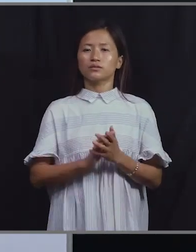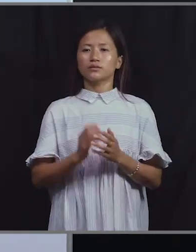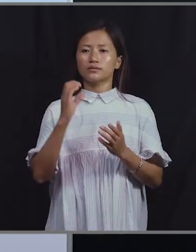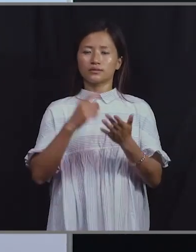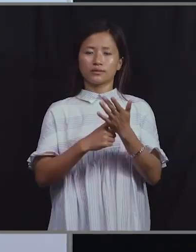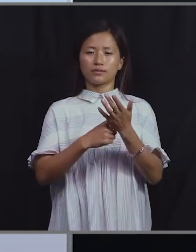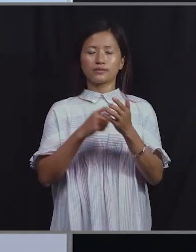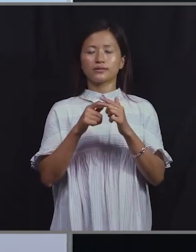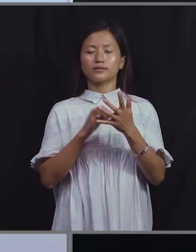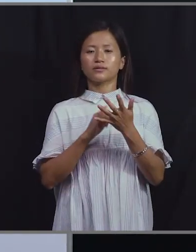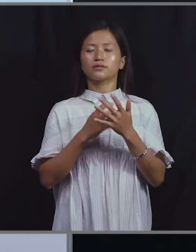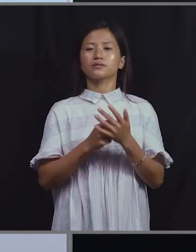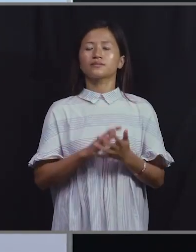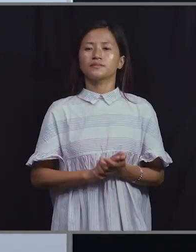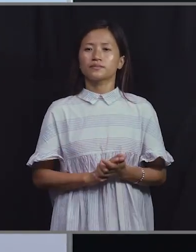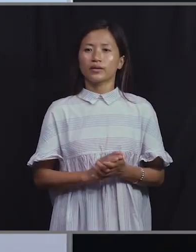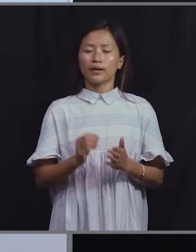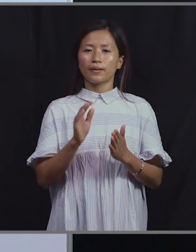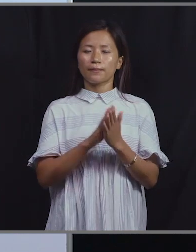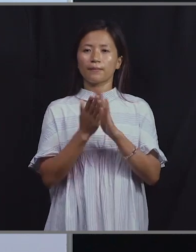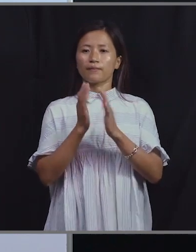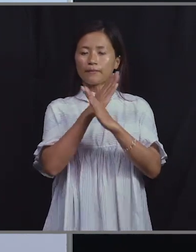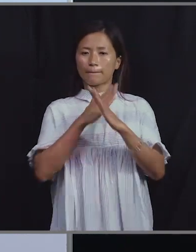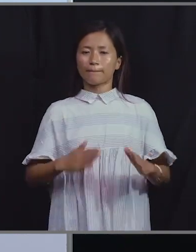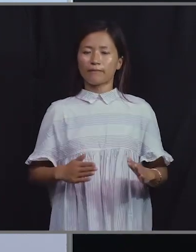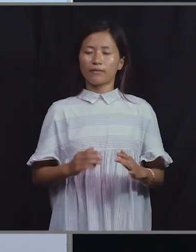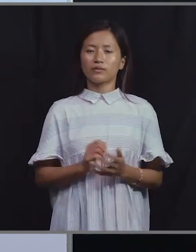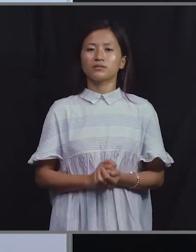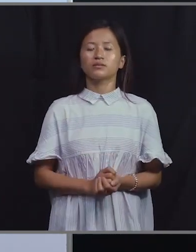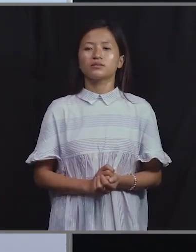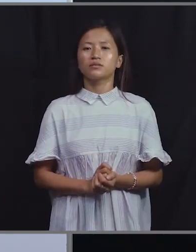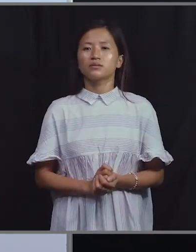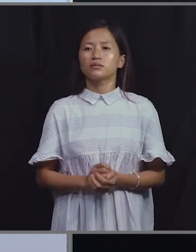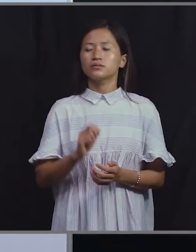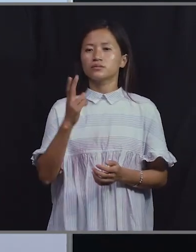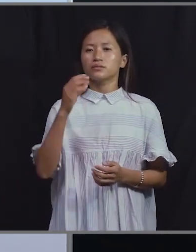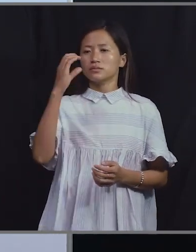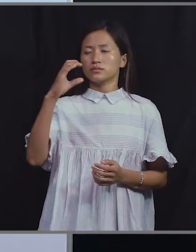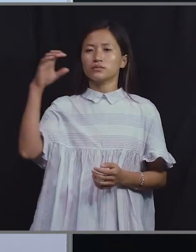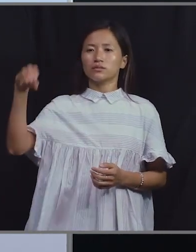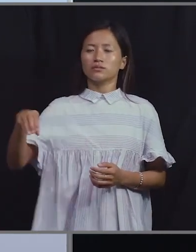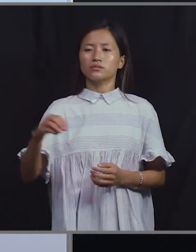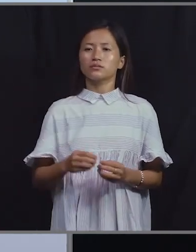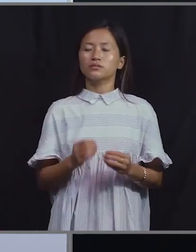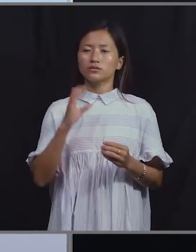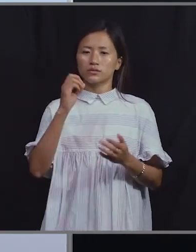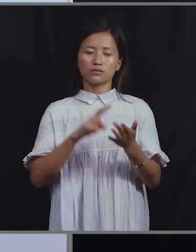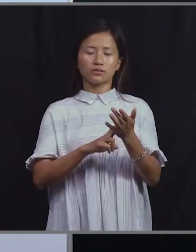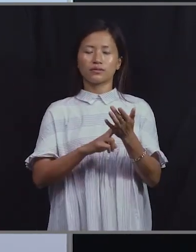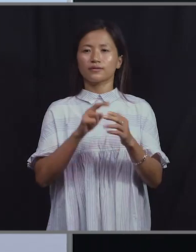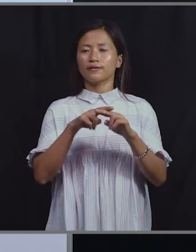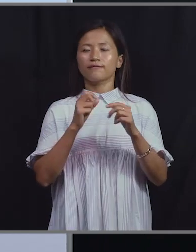peace was made. Finally, peace was made between these 2 countries, but the conflict is still on. Okay. All